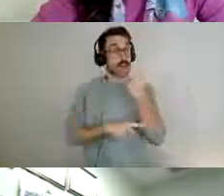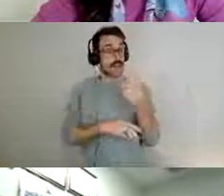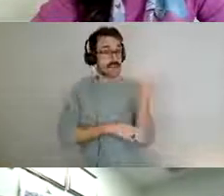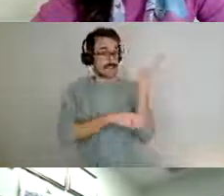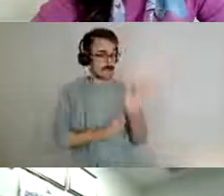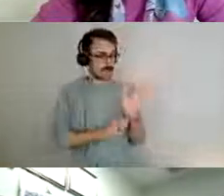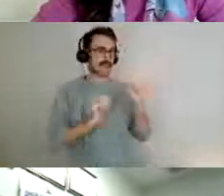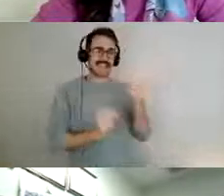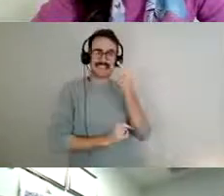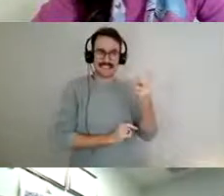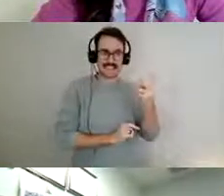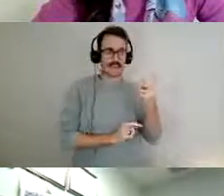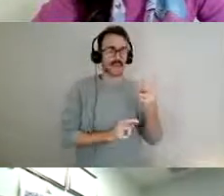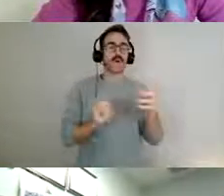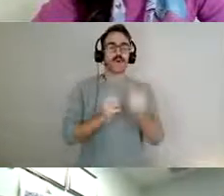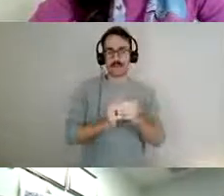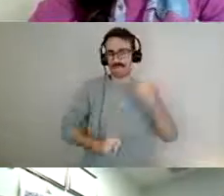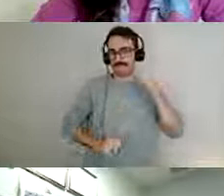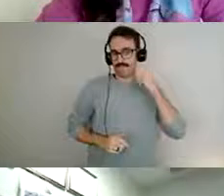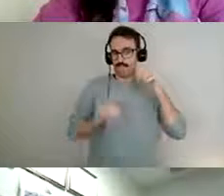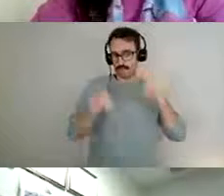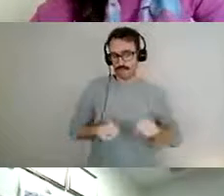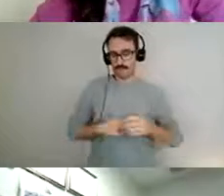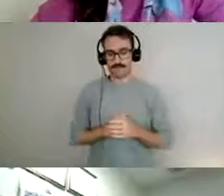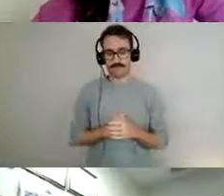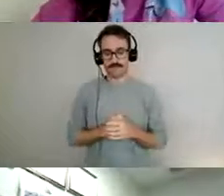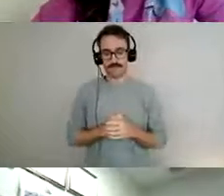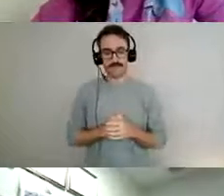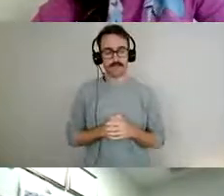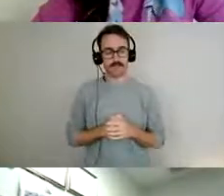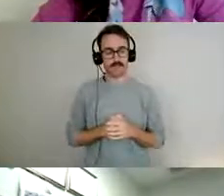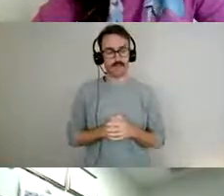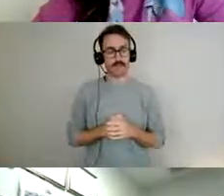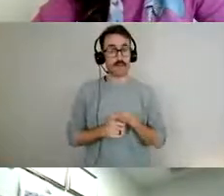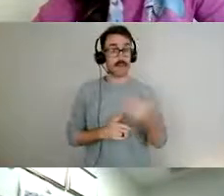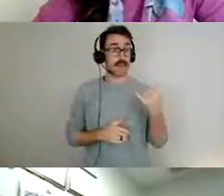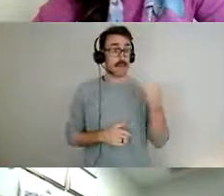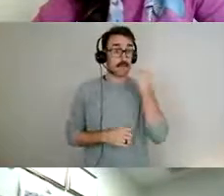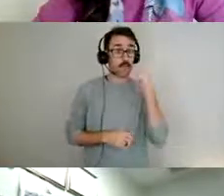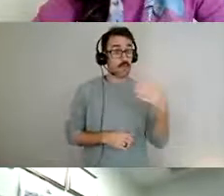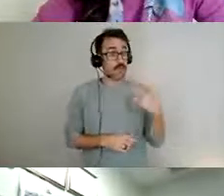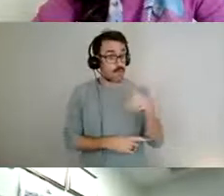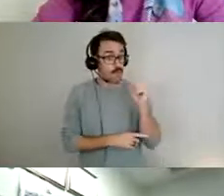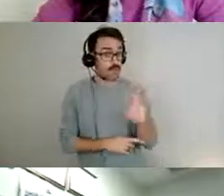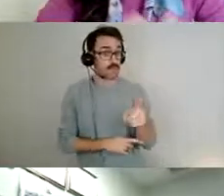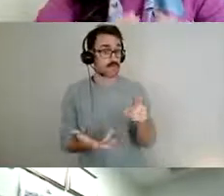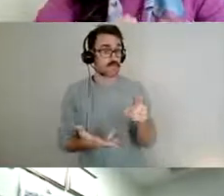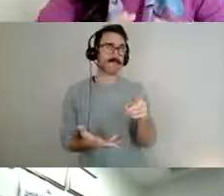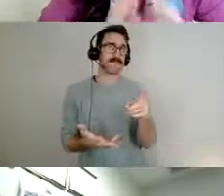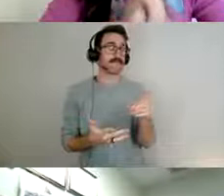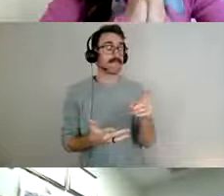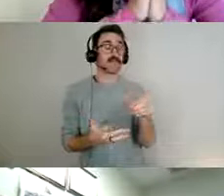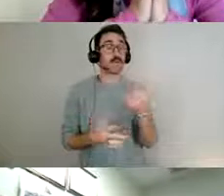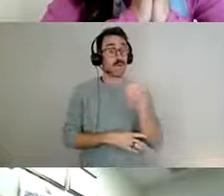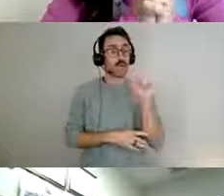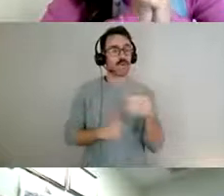visible, and please do keep your questions. Not keep your questions, put your